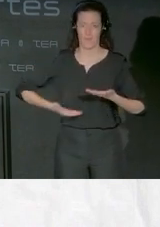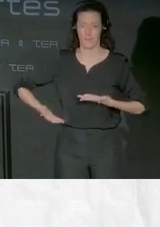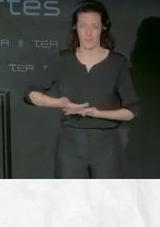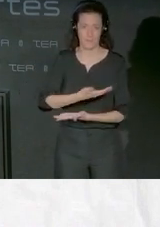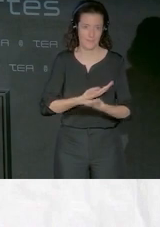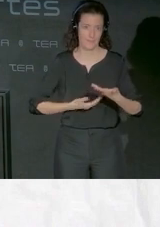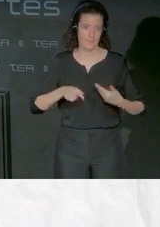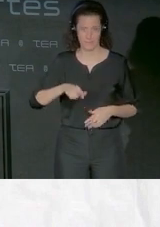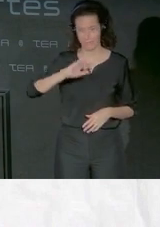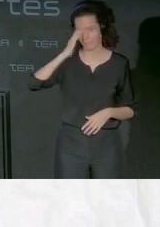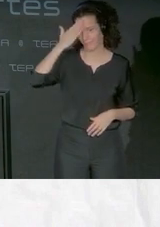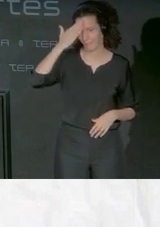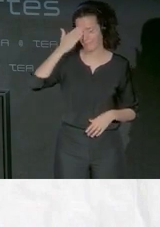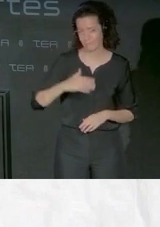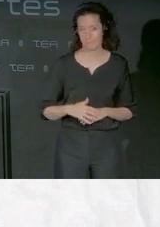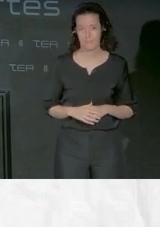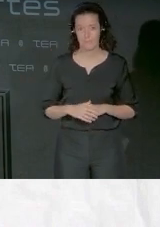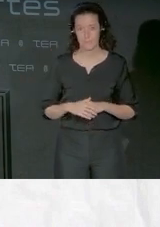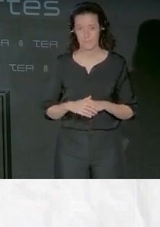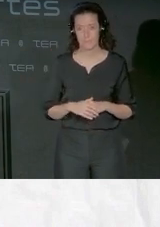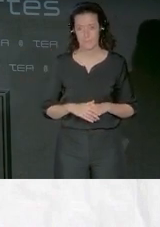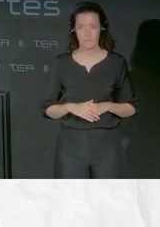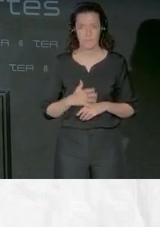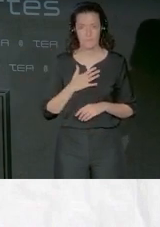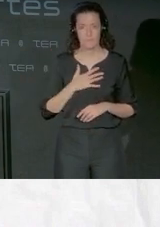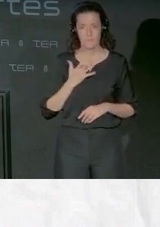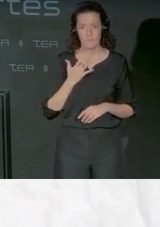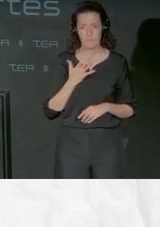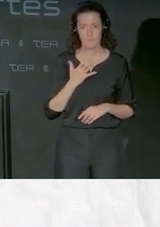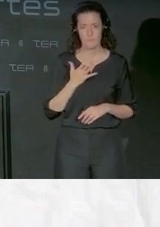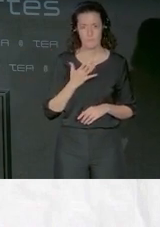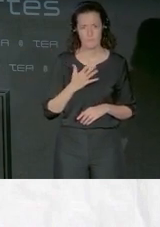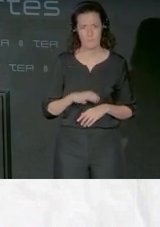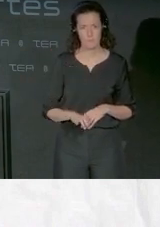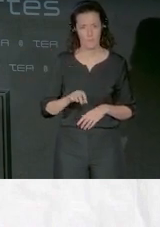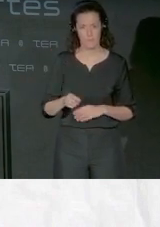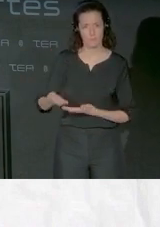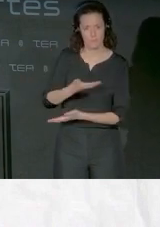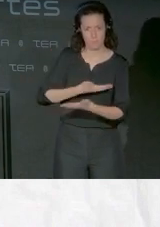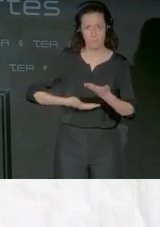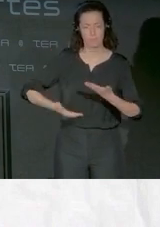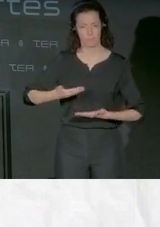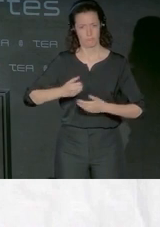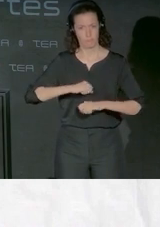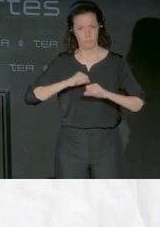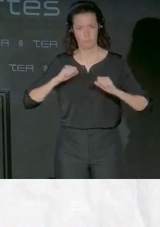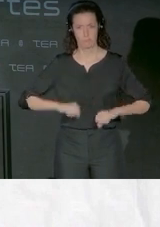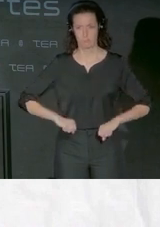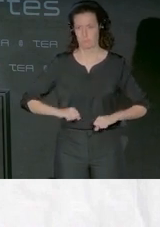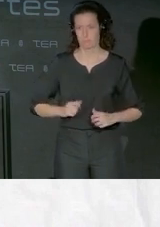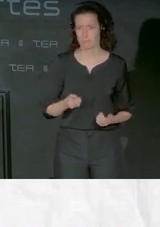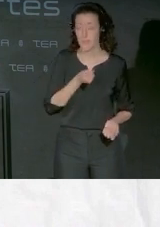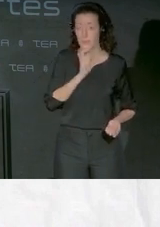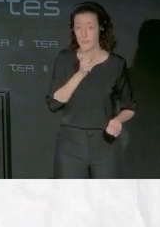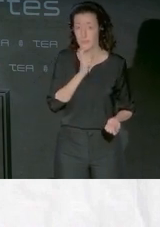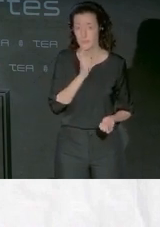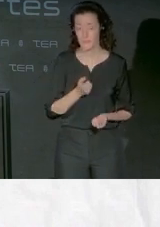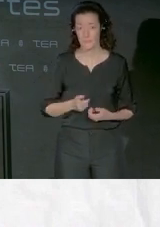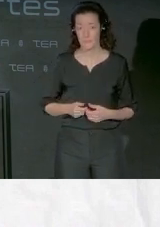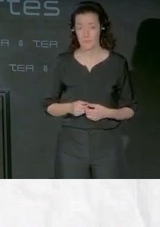what the video game sector can offer and vice versa, how other cultural and creative industries can contribute to the video game